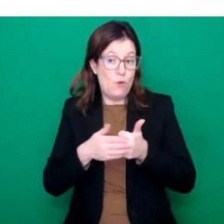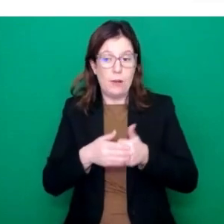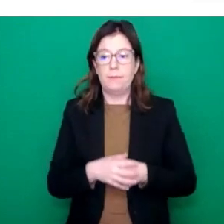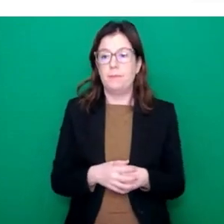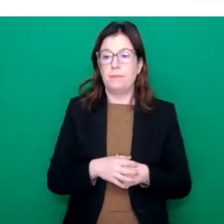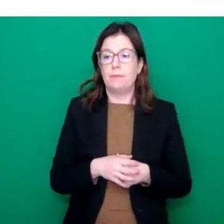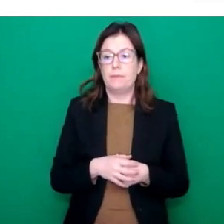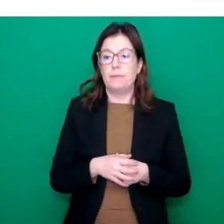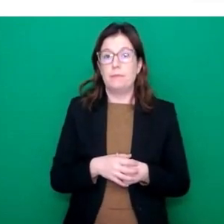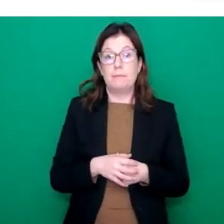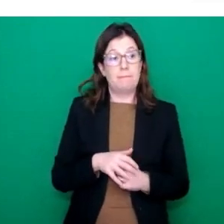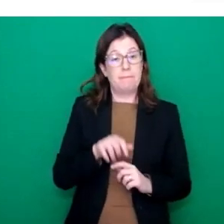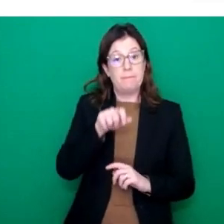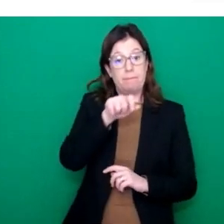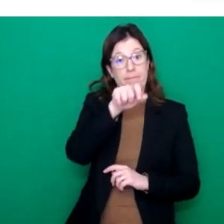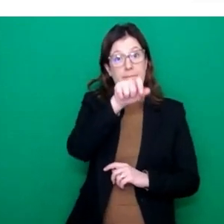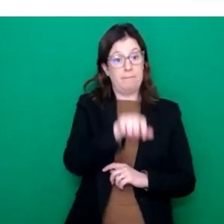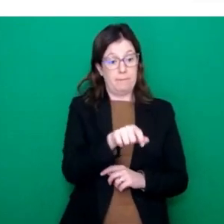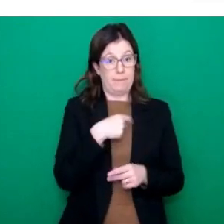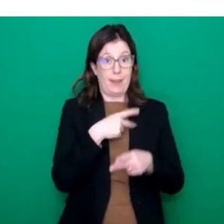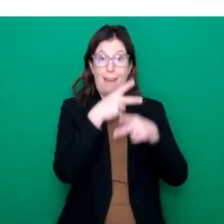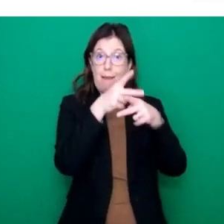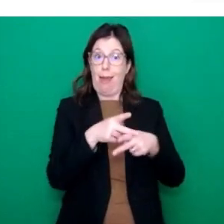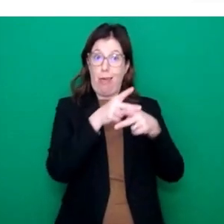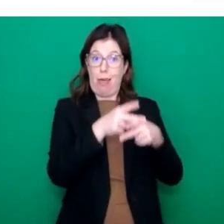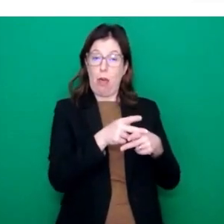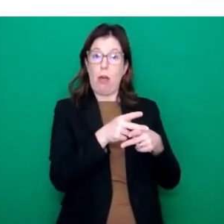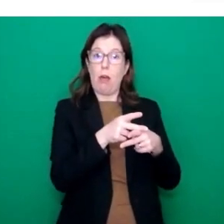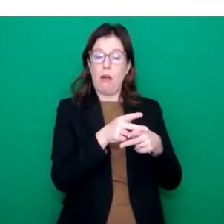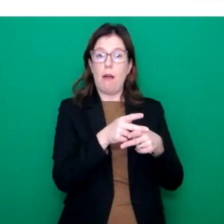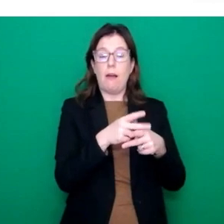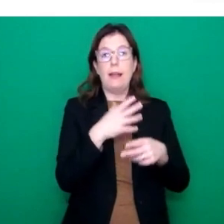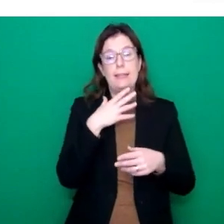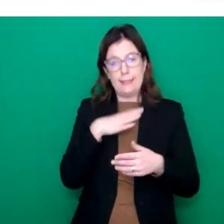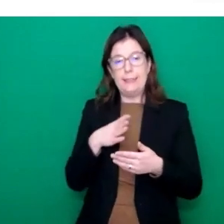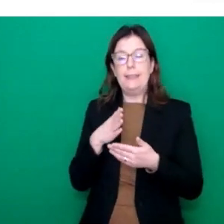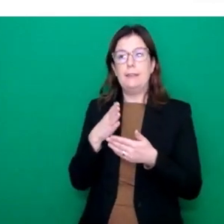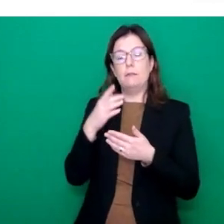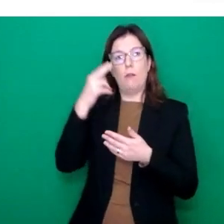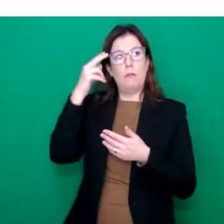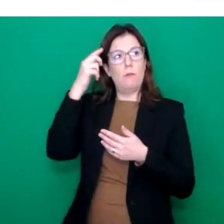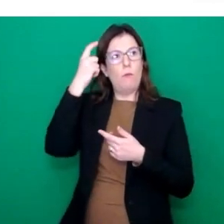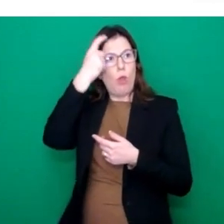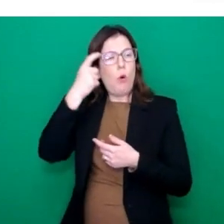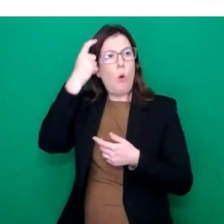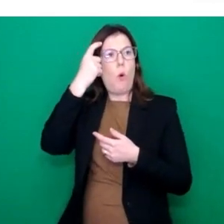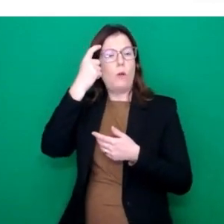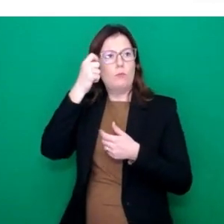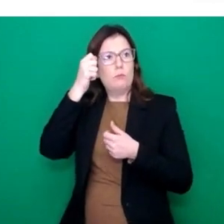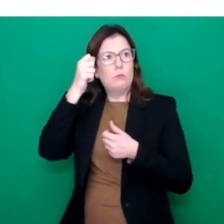when caring for an individual, there needs to be clarity of direction and thought process. It would be